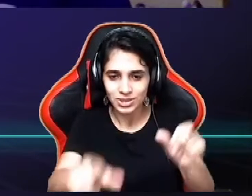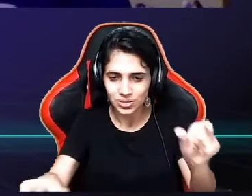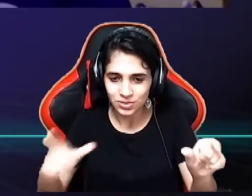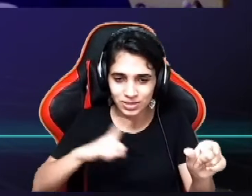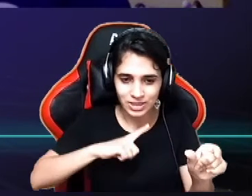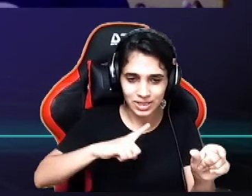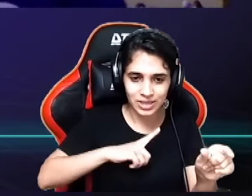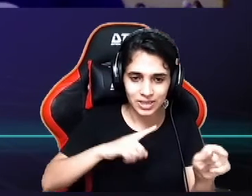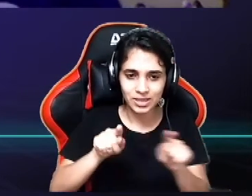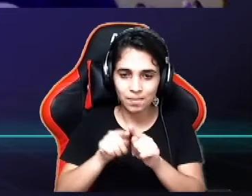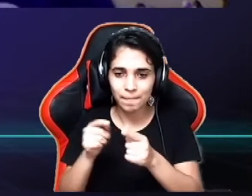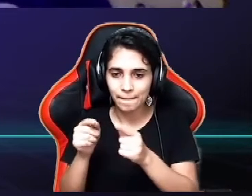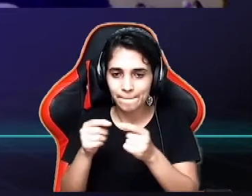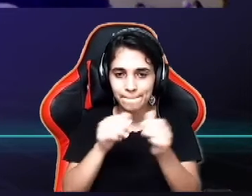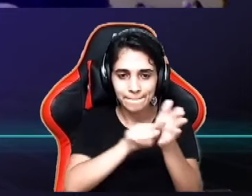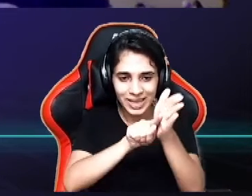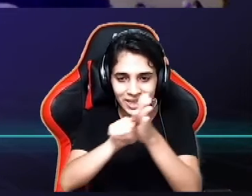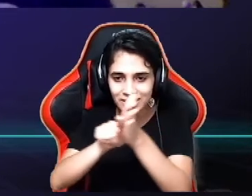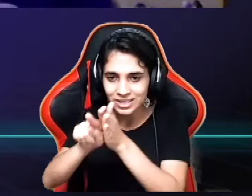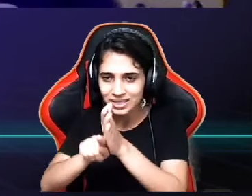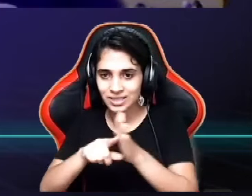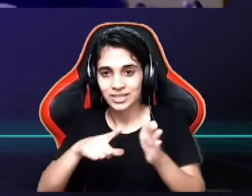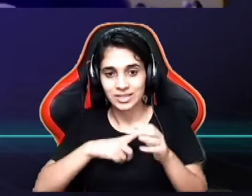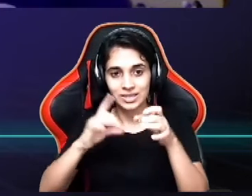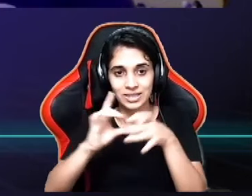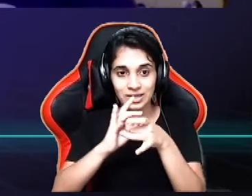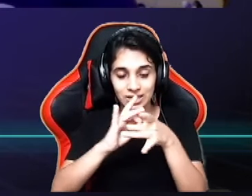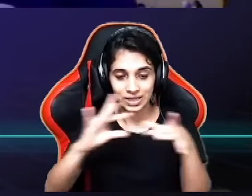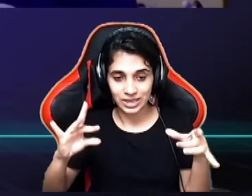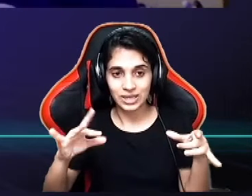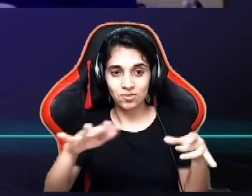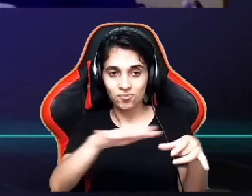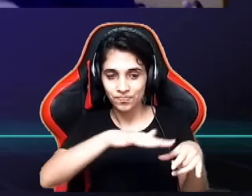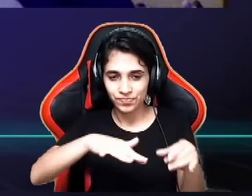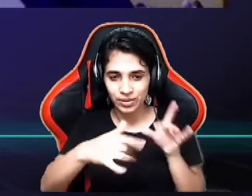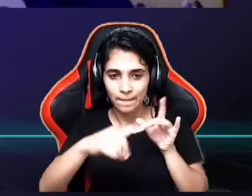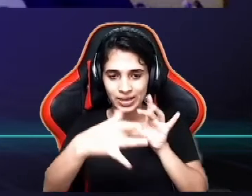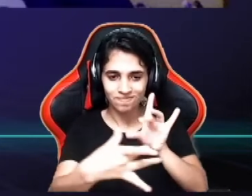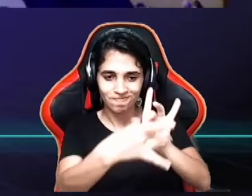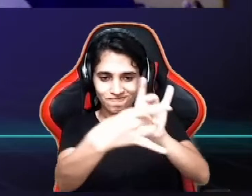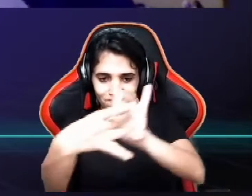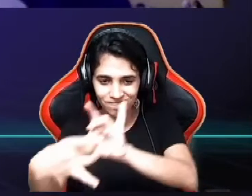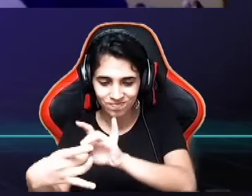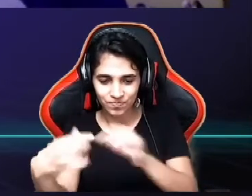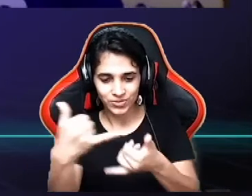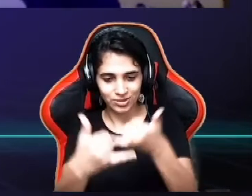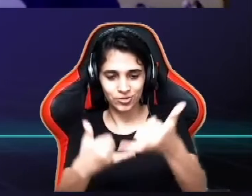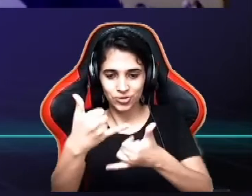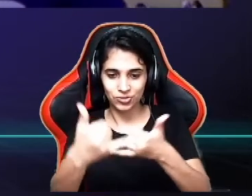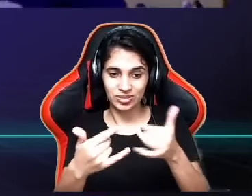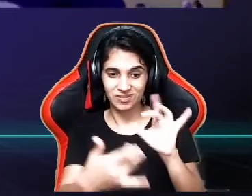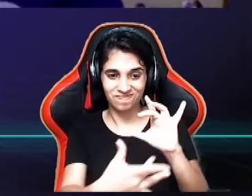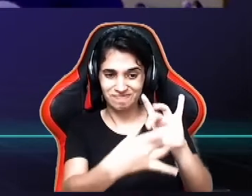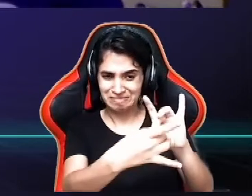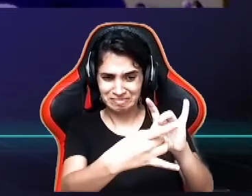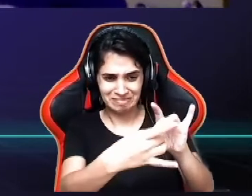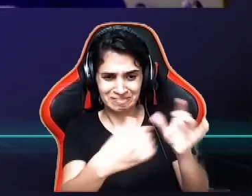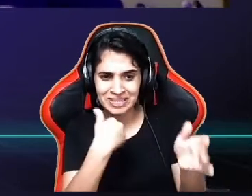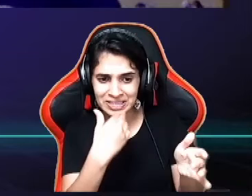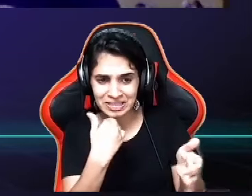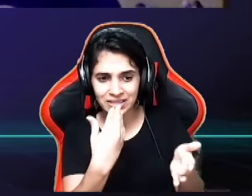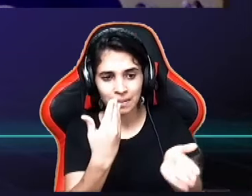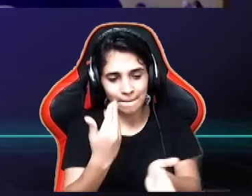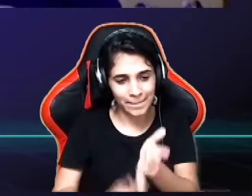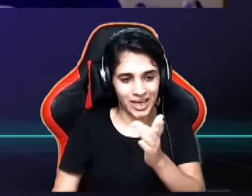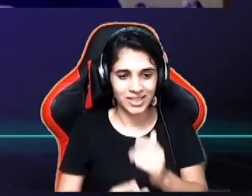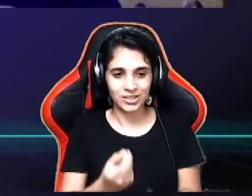the niches, the ecosystems, the products that are available out in the marketplace, and who's going to connect better. If they don't do